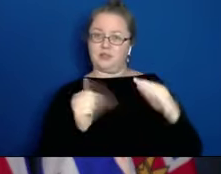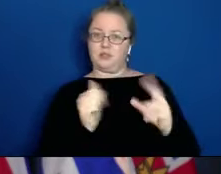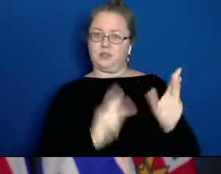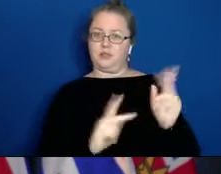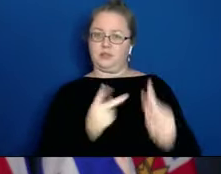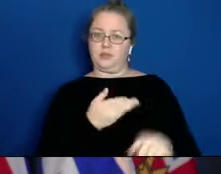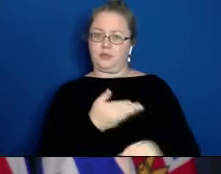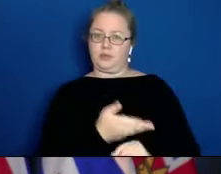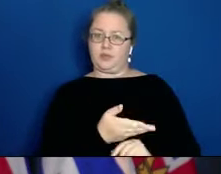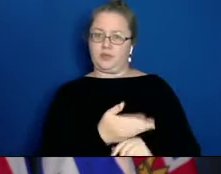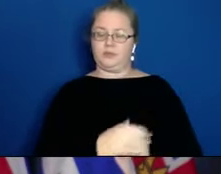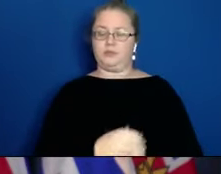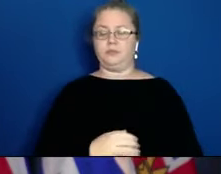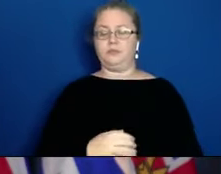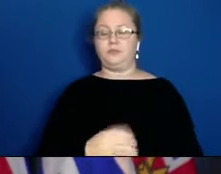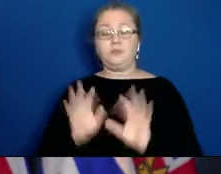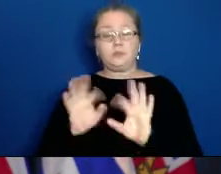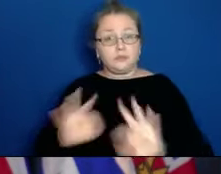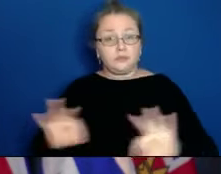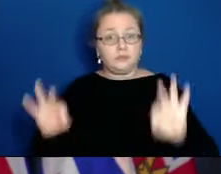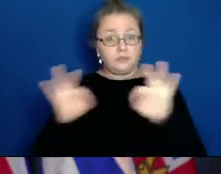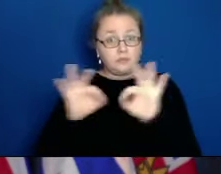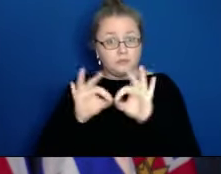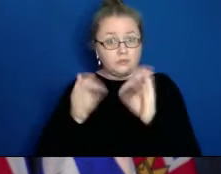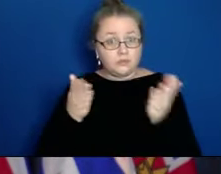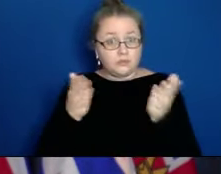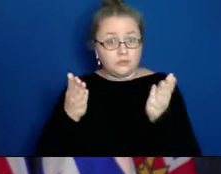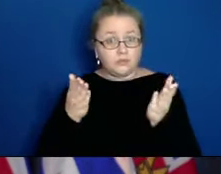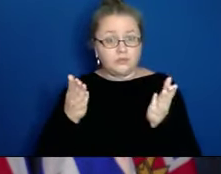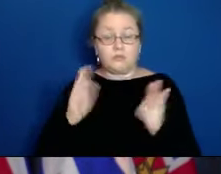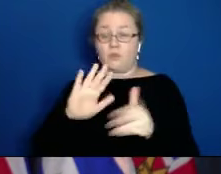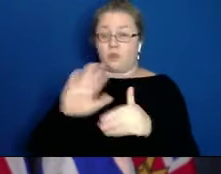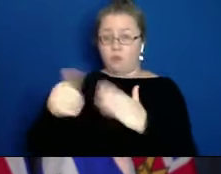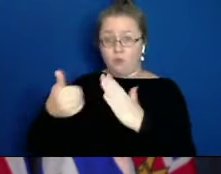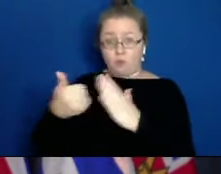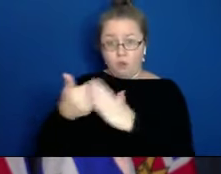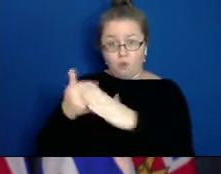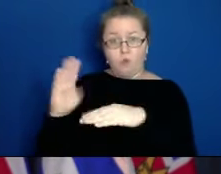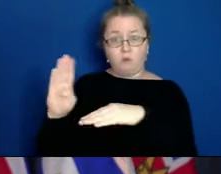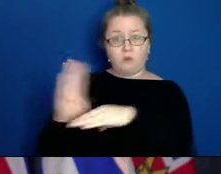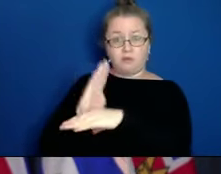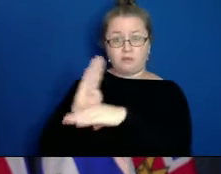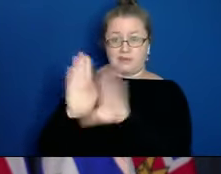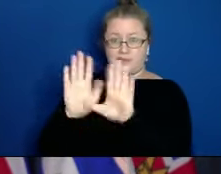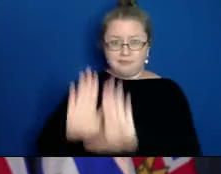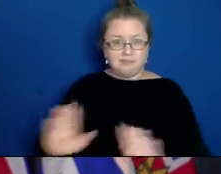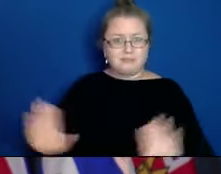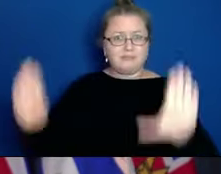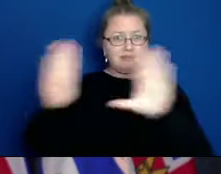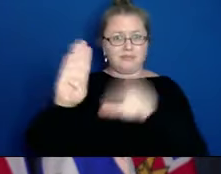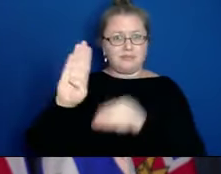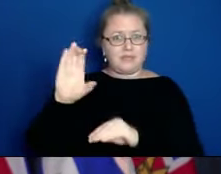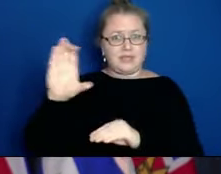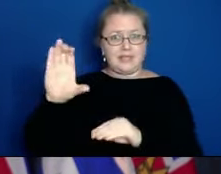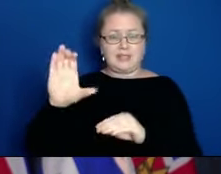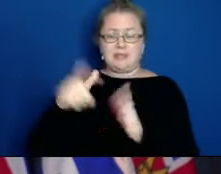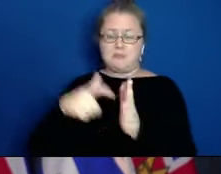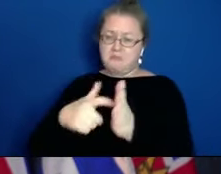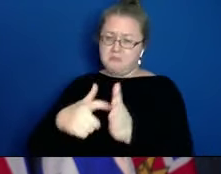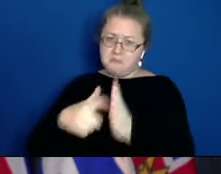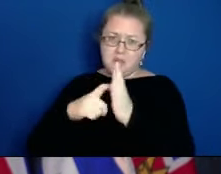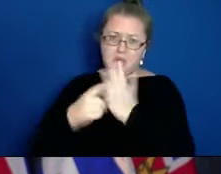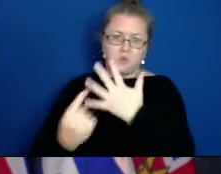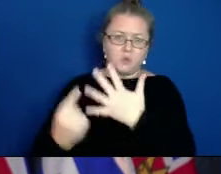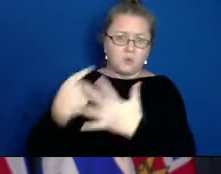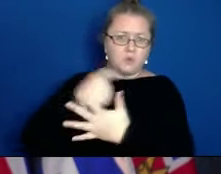purposes only, when we ask all businesses in BC to revisit their safety plans to ensure active daily screening